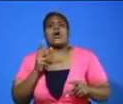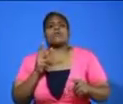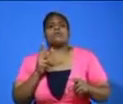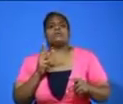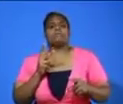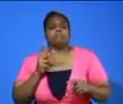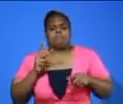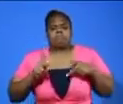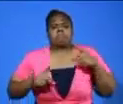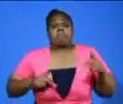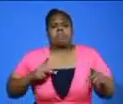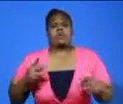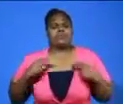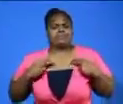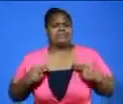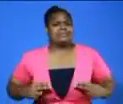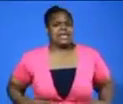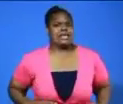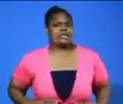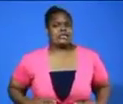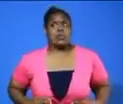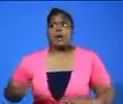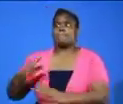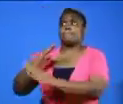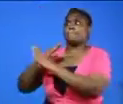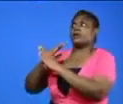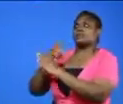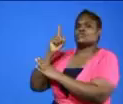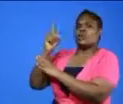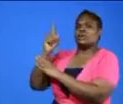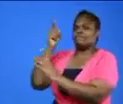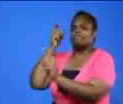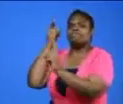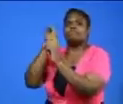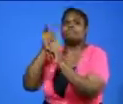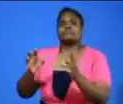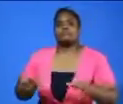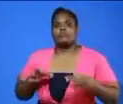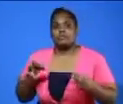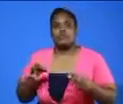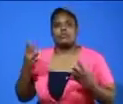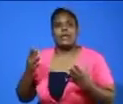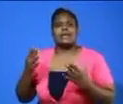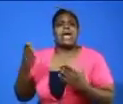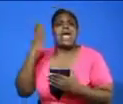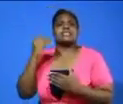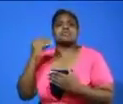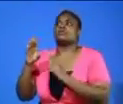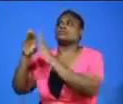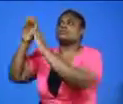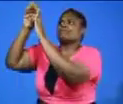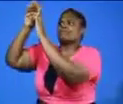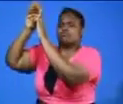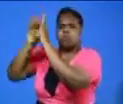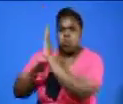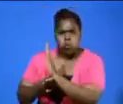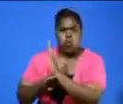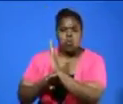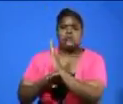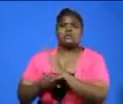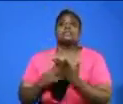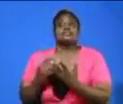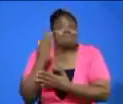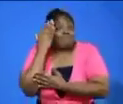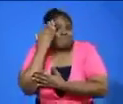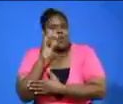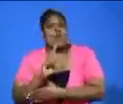of God's divine purpose, plunging us from Carmel to the cave. I don't know where you're at or who you